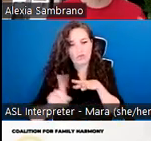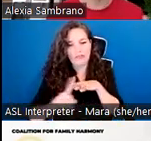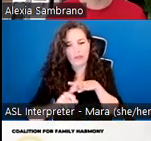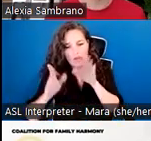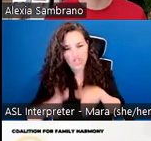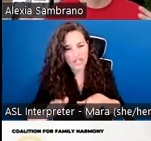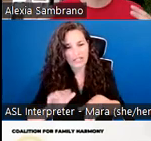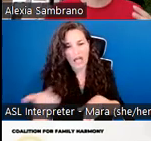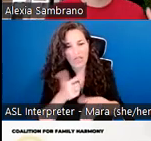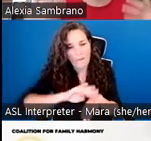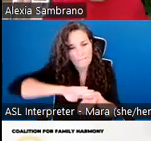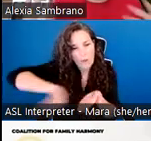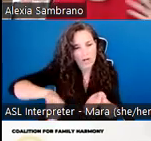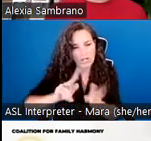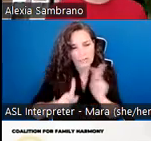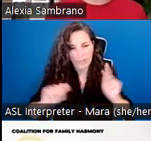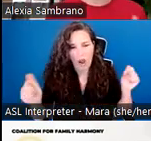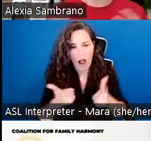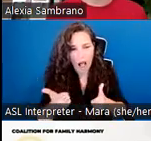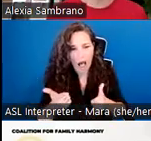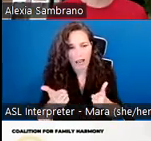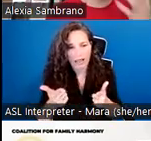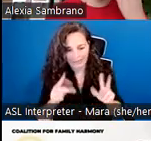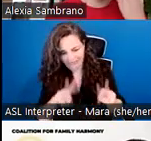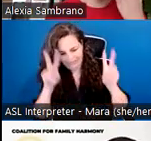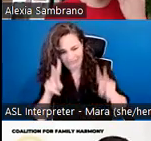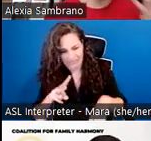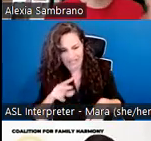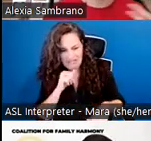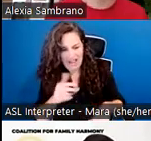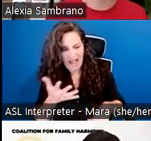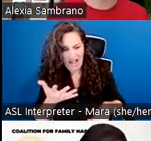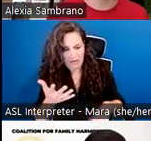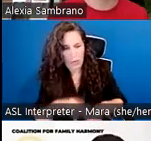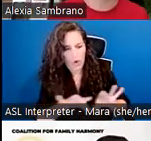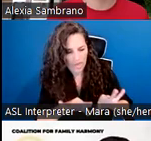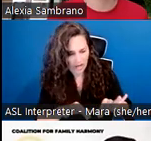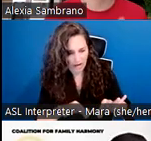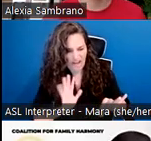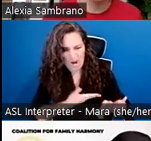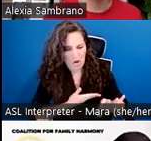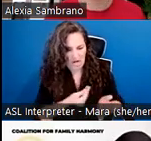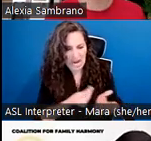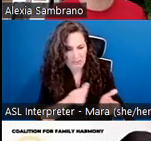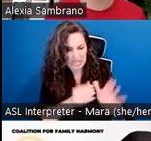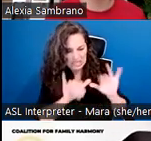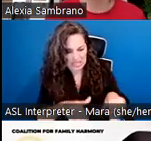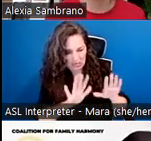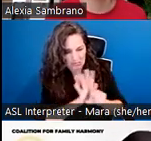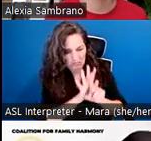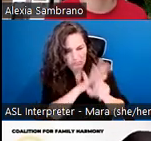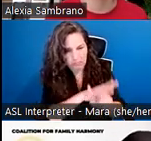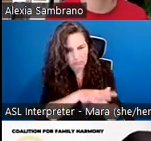are the ones who are deemed undesirable through a capitalist system and are thus more at risk of violence when going through the